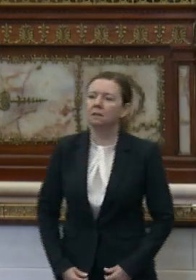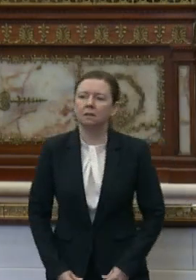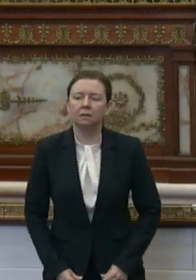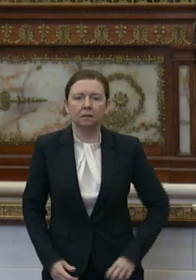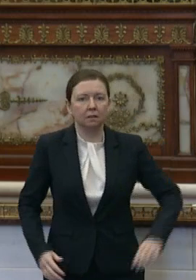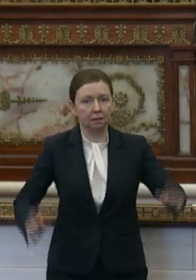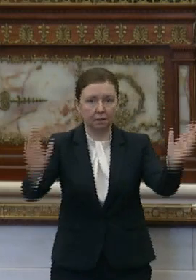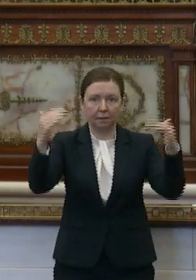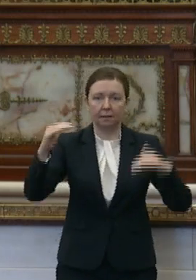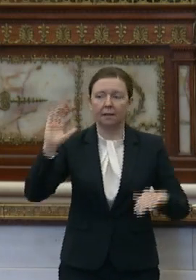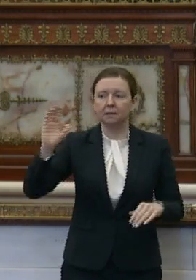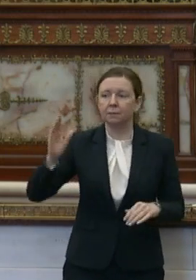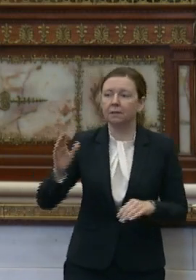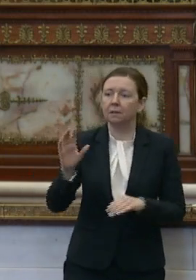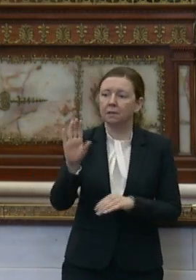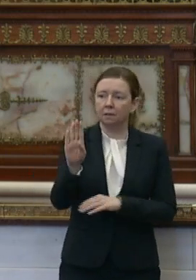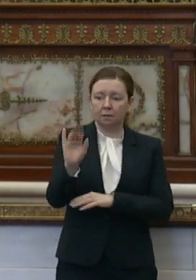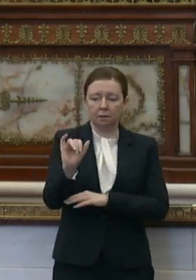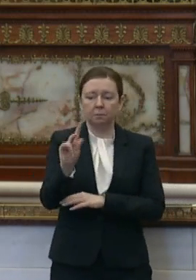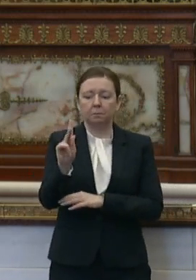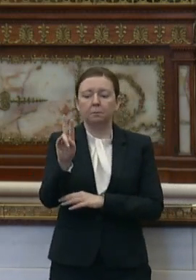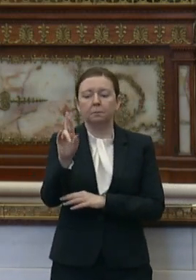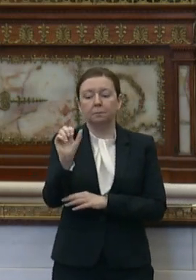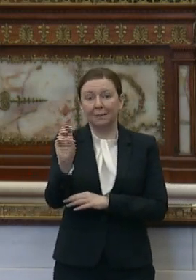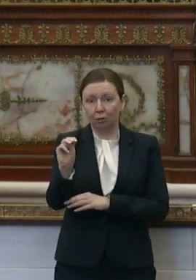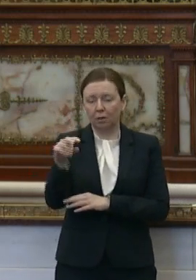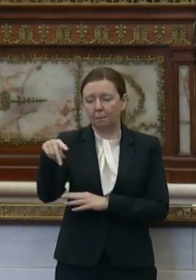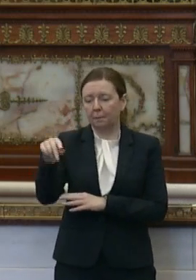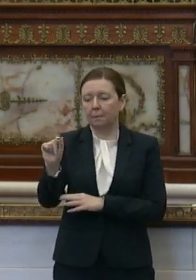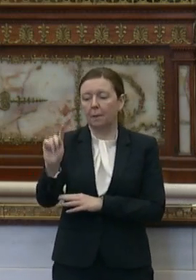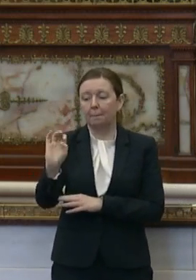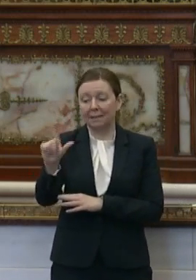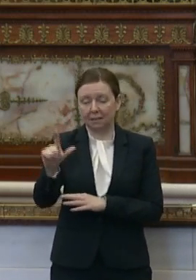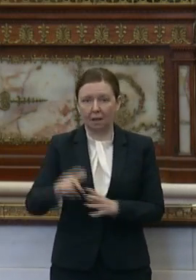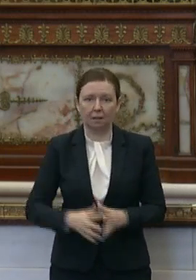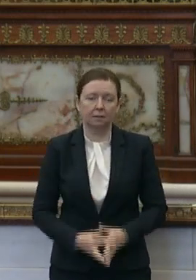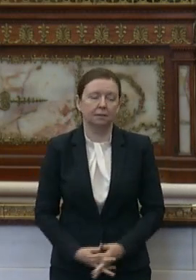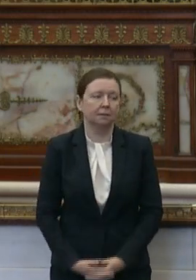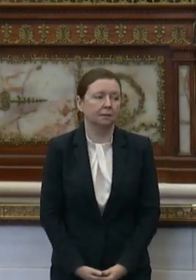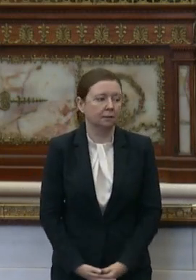The next speaker is Vikram Patel.